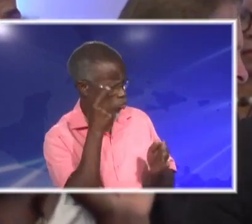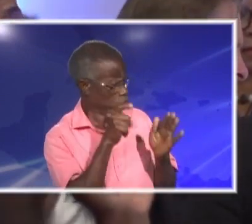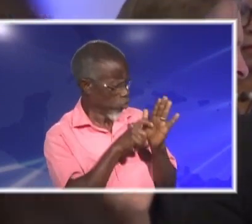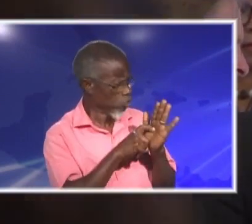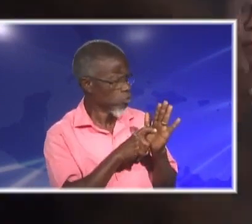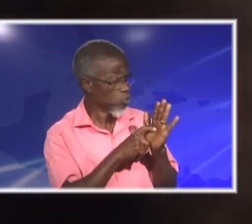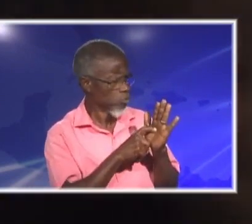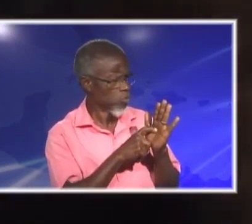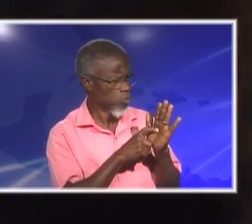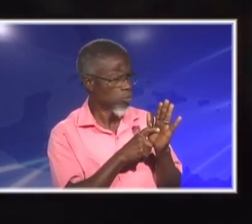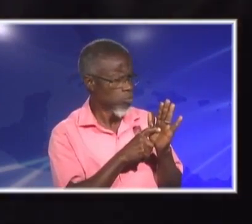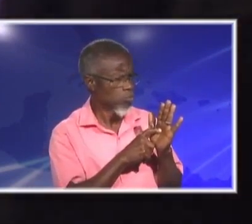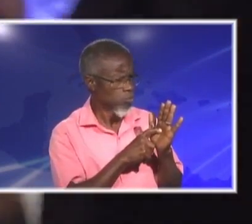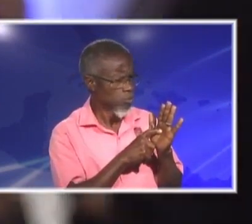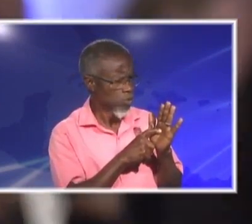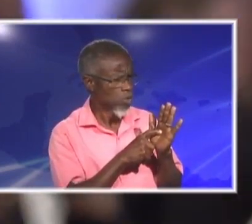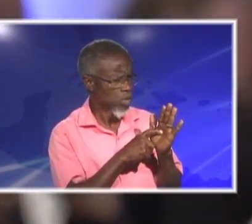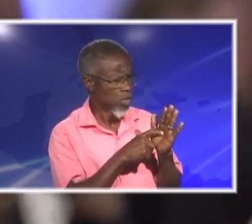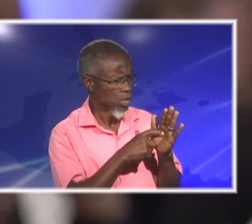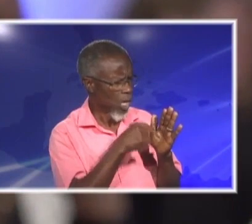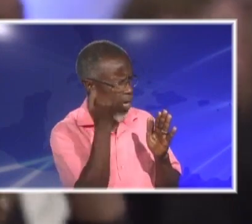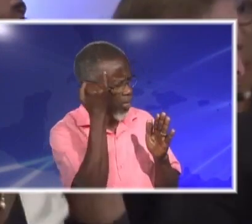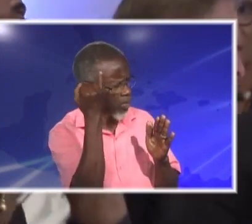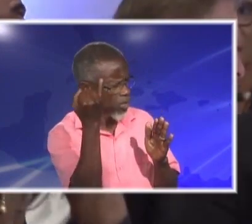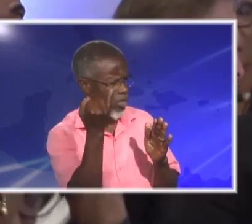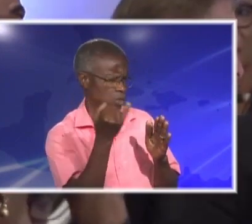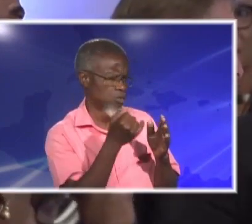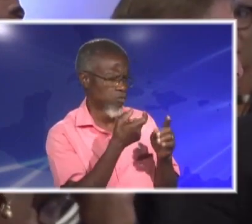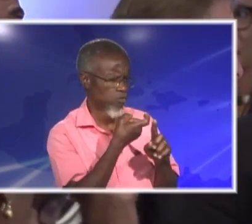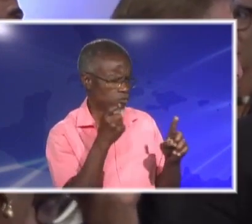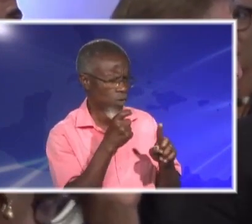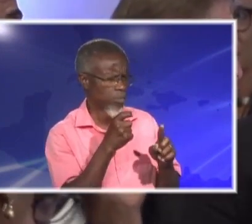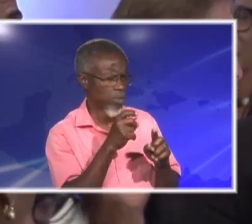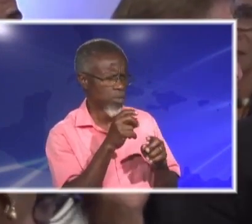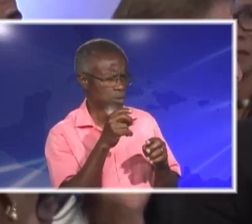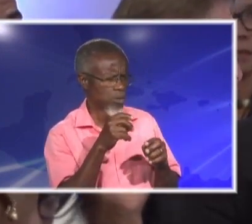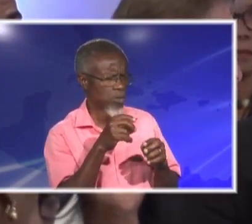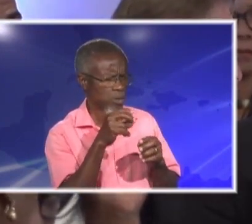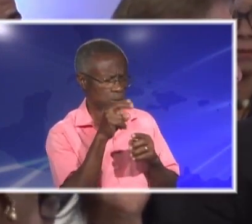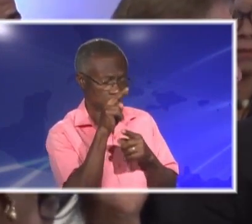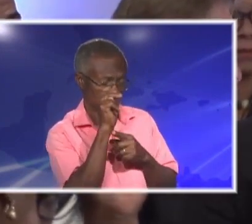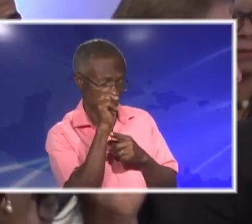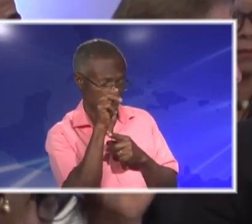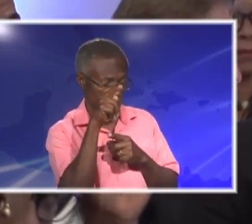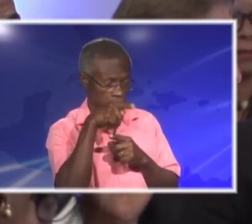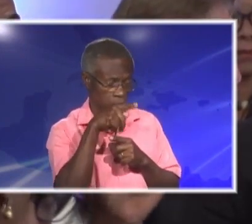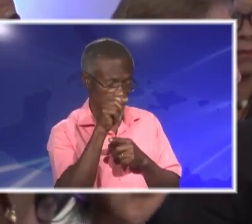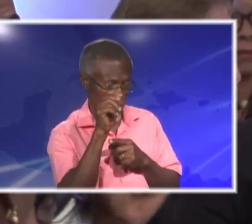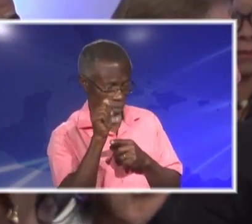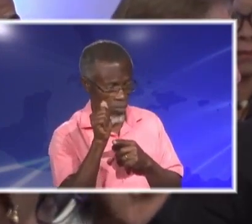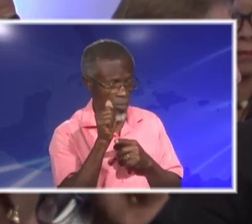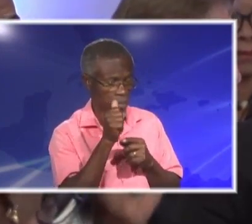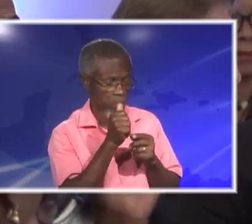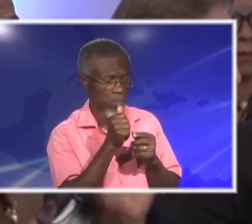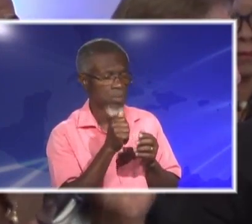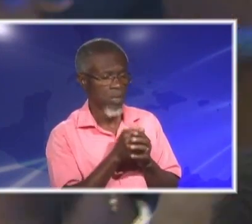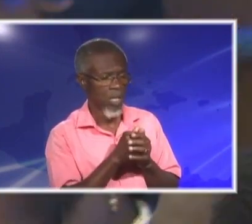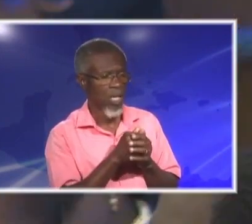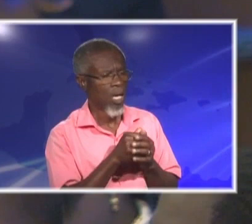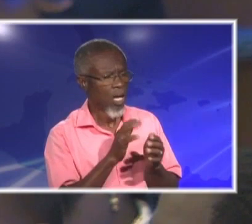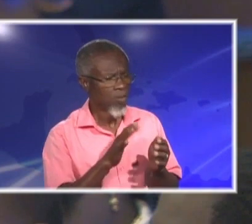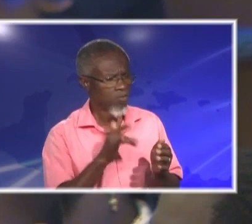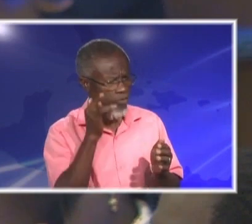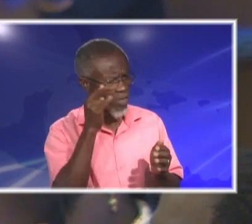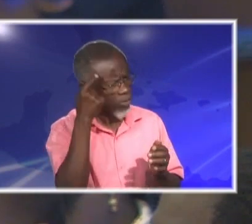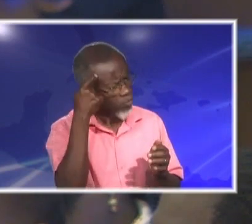our NPTA representative this morning. And it pleases me to say that, you know, I feel that we are ahead